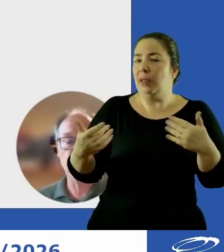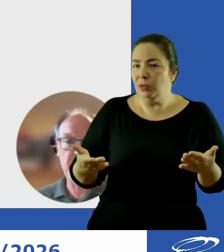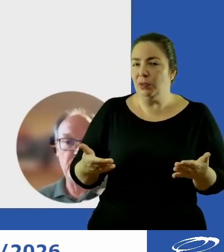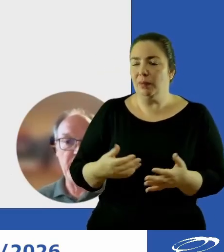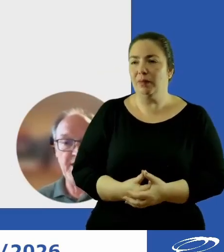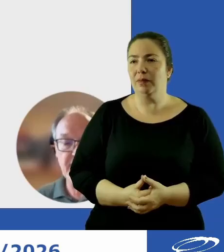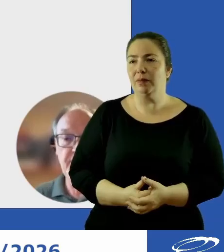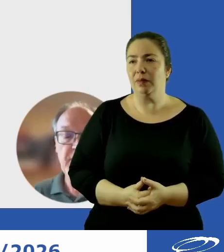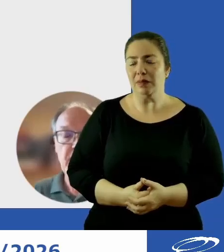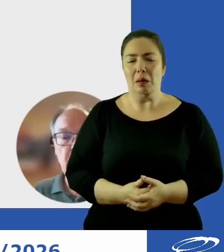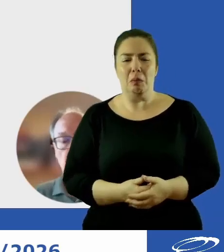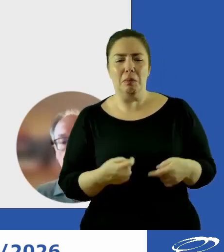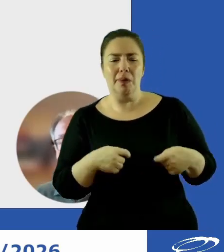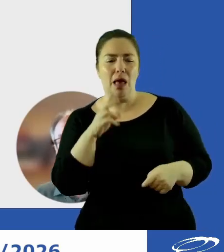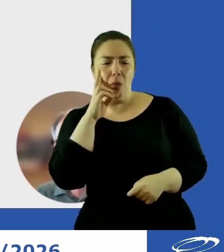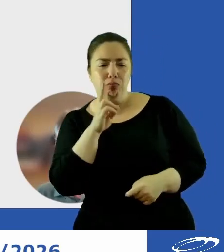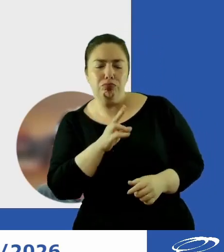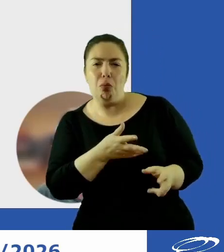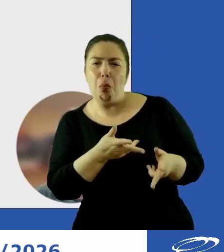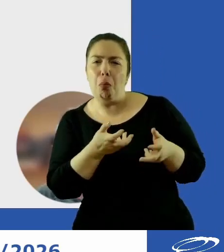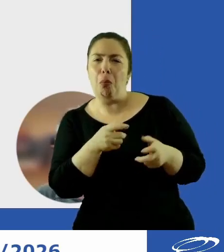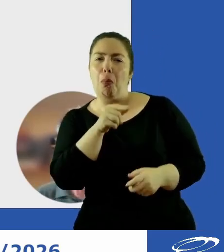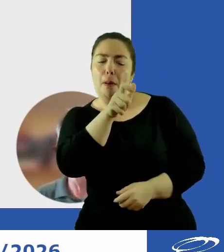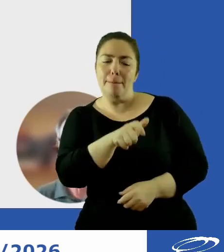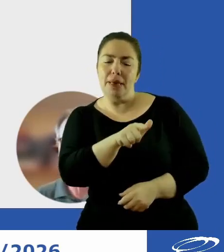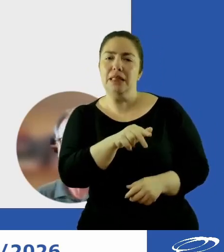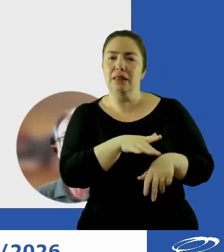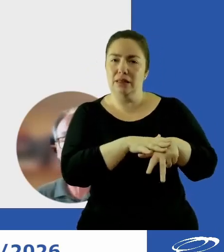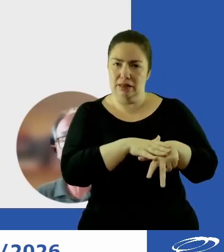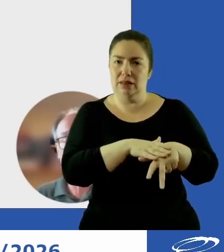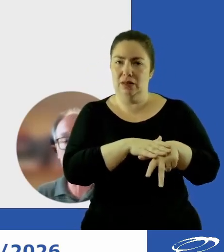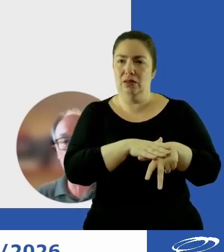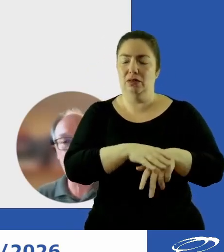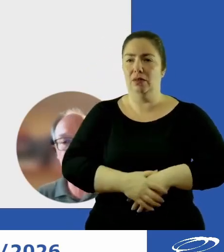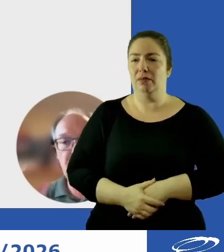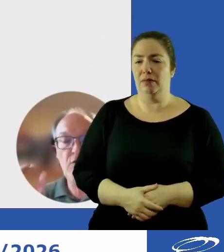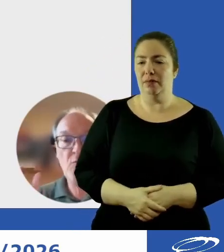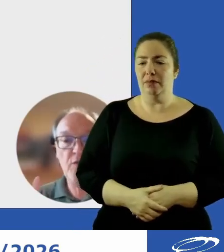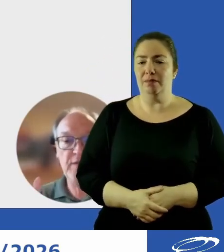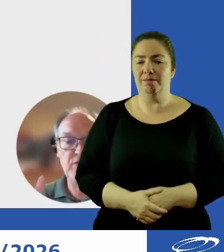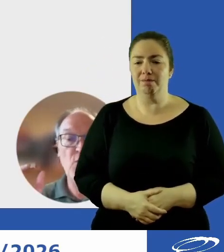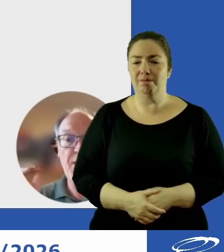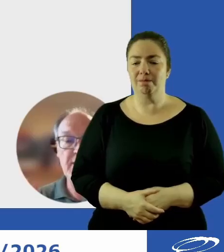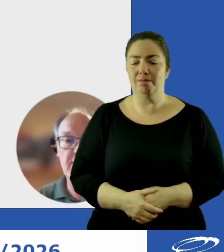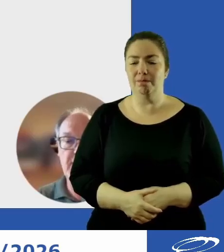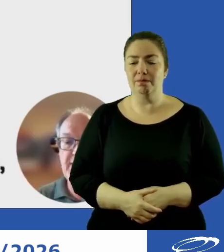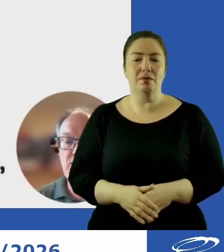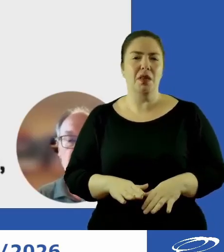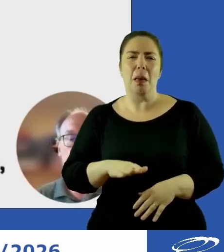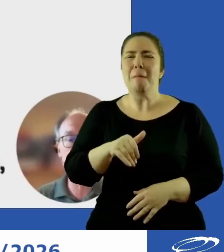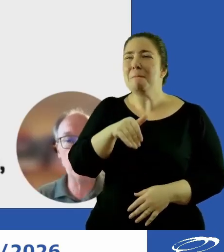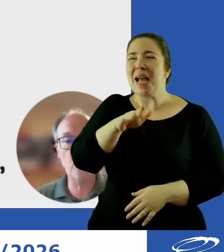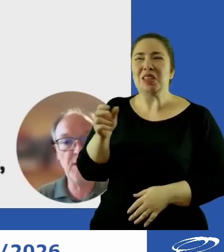or daptomycin. We are talking about, of course, gram-positives, and no more than 2 weeks, and then